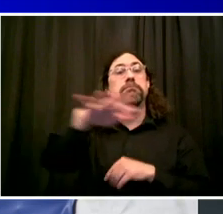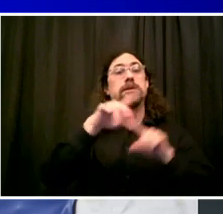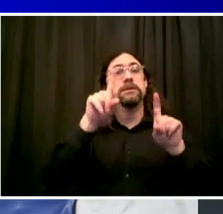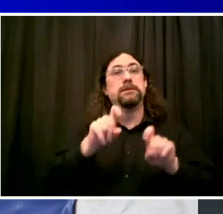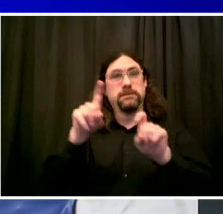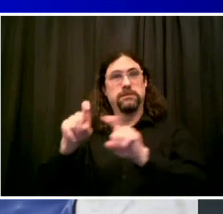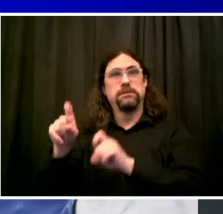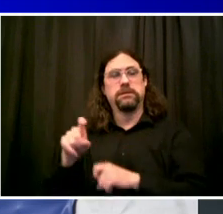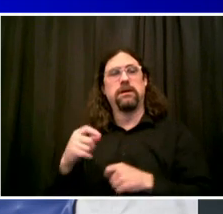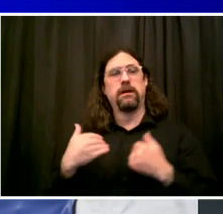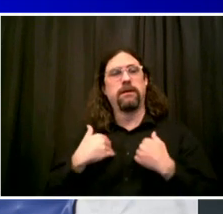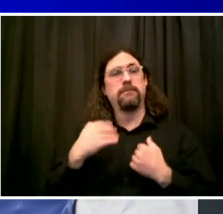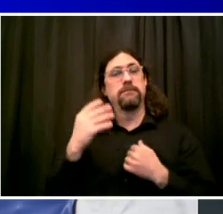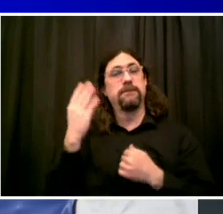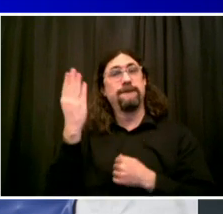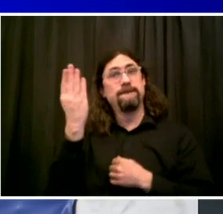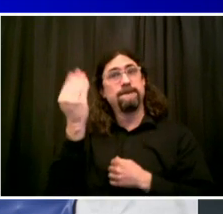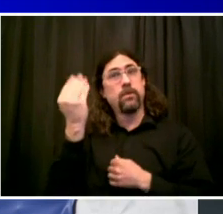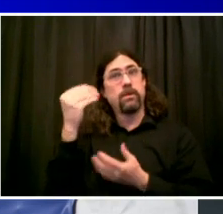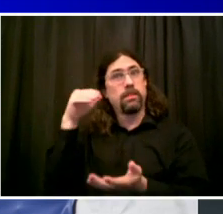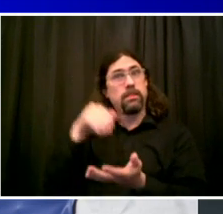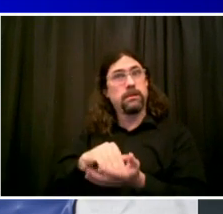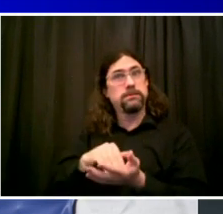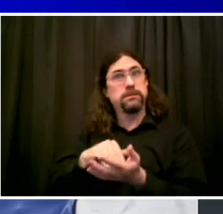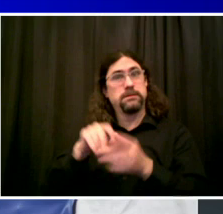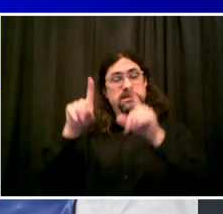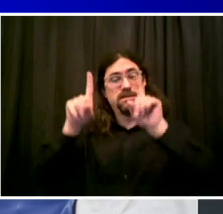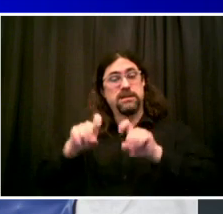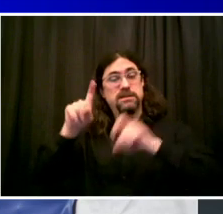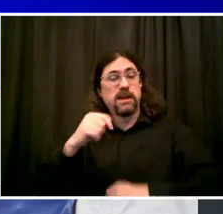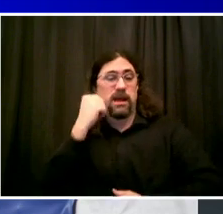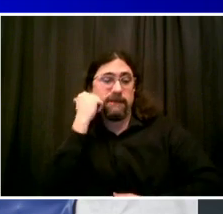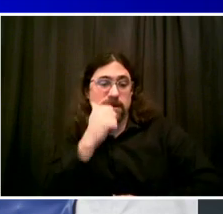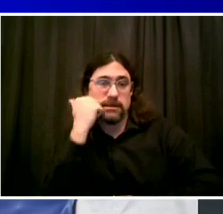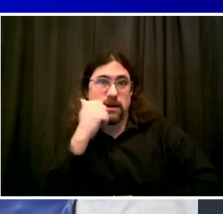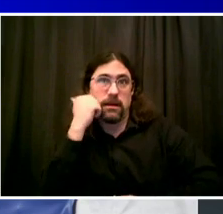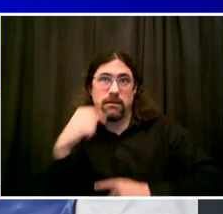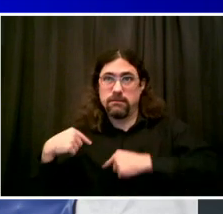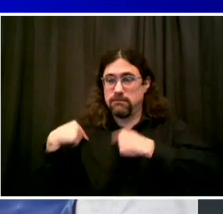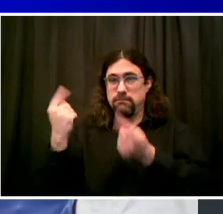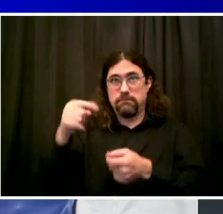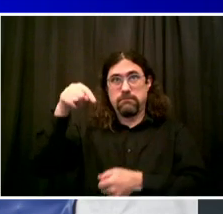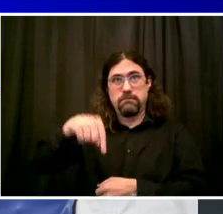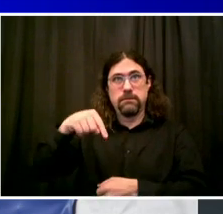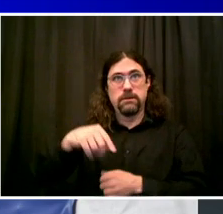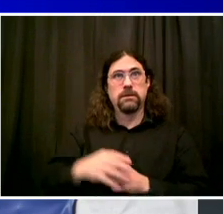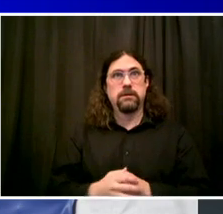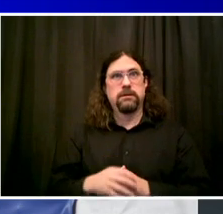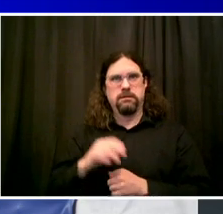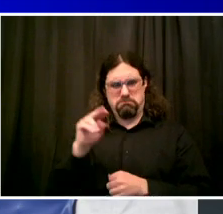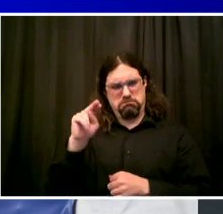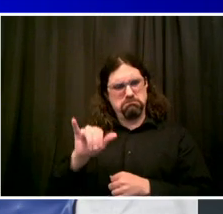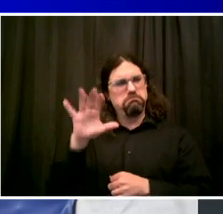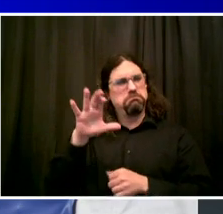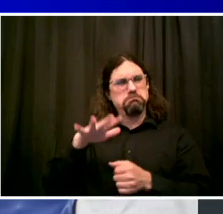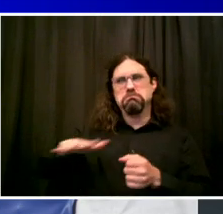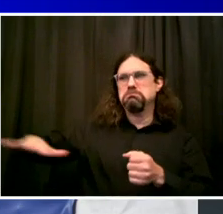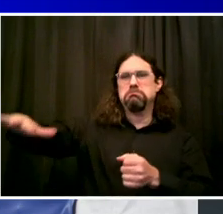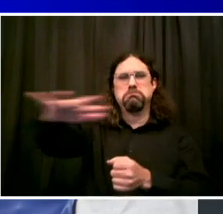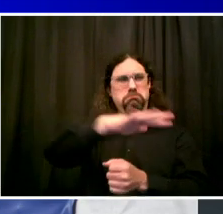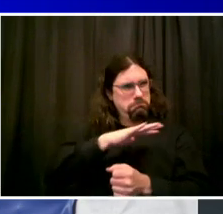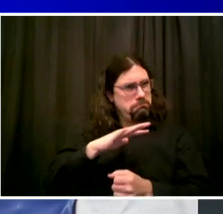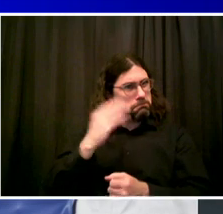tests per day. Now, again, that is much better than where we were, and